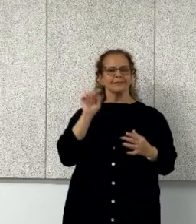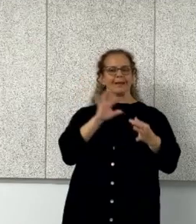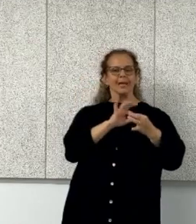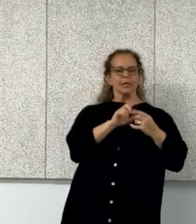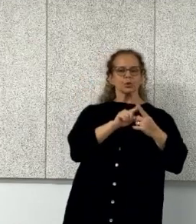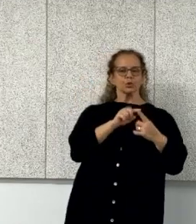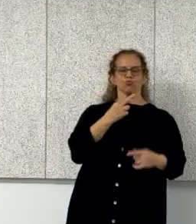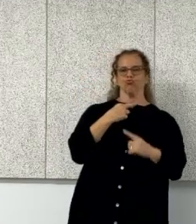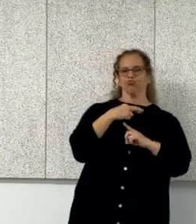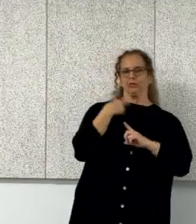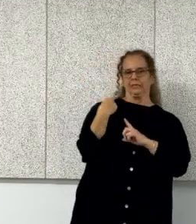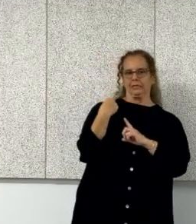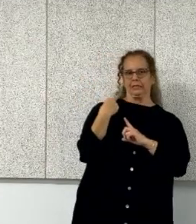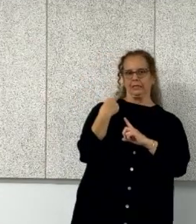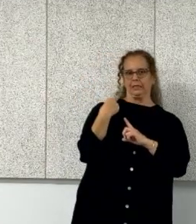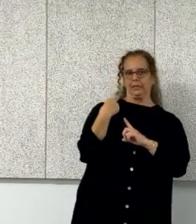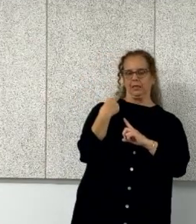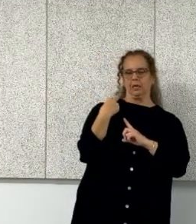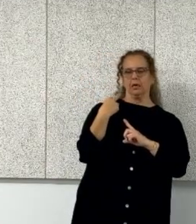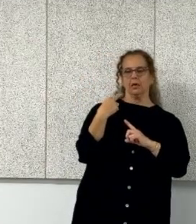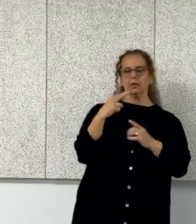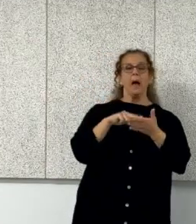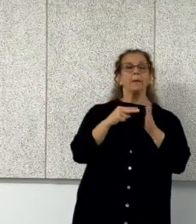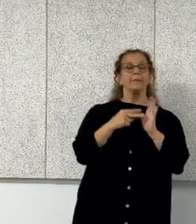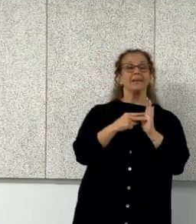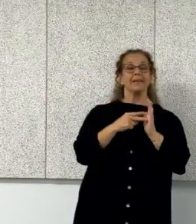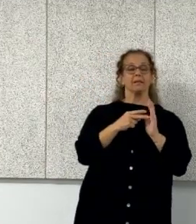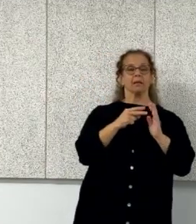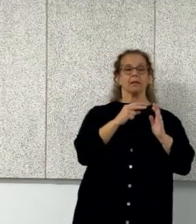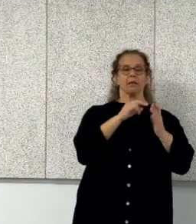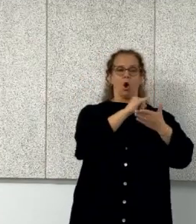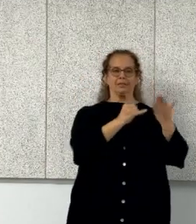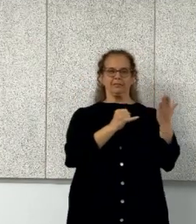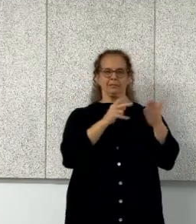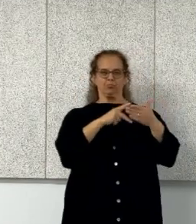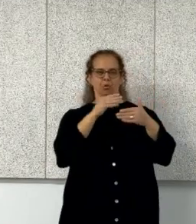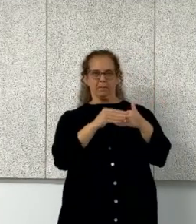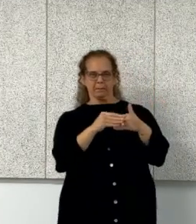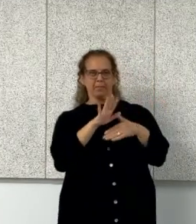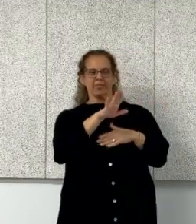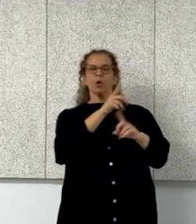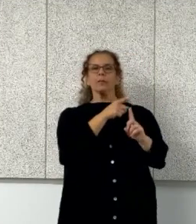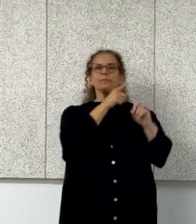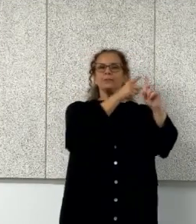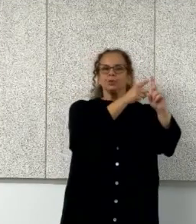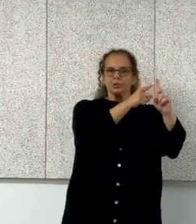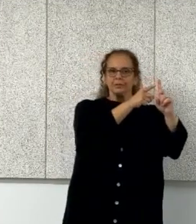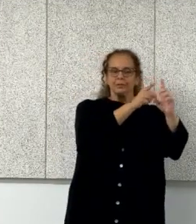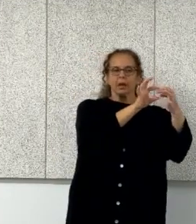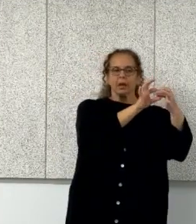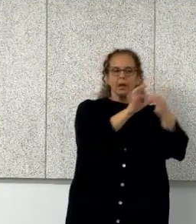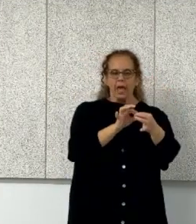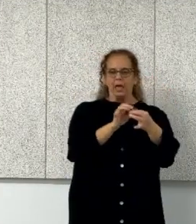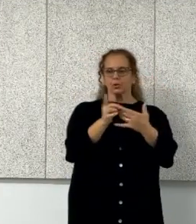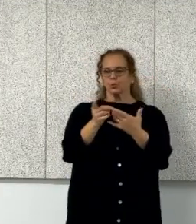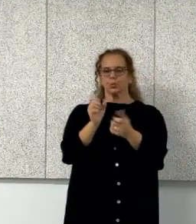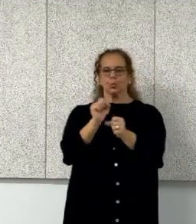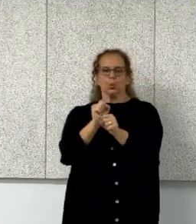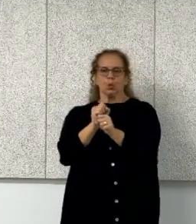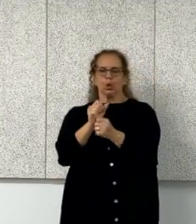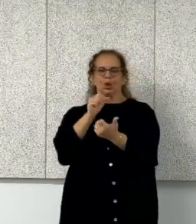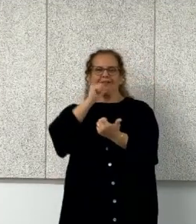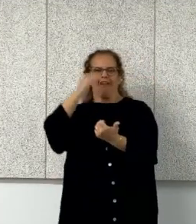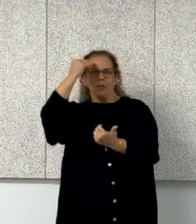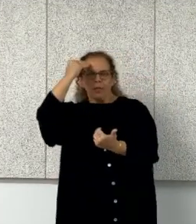of the artistic program. You know, there's a lot of institutions that whose very mission is tied to doing work that is lesser known, that is newer, and